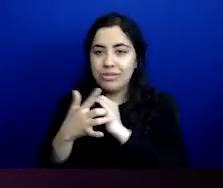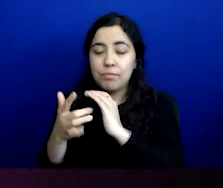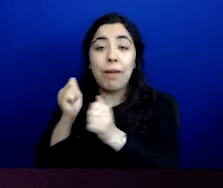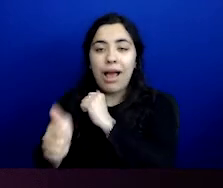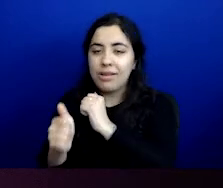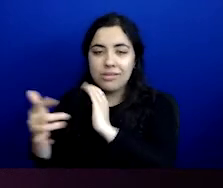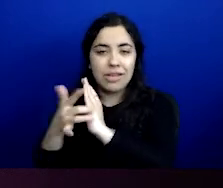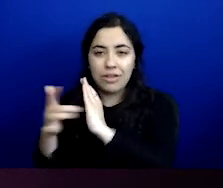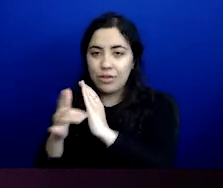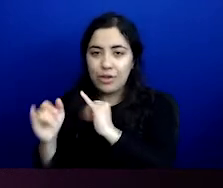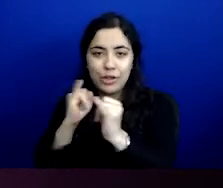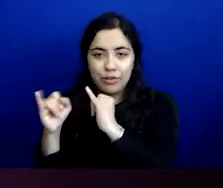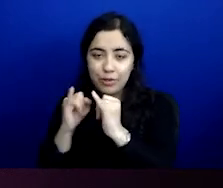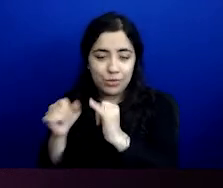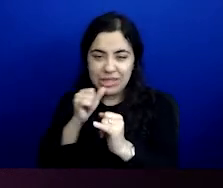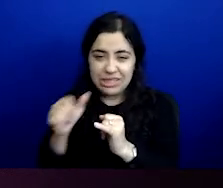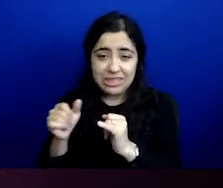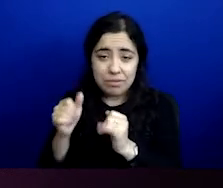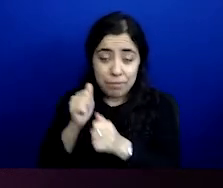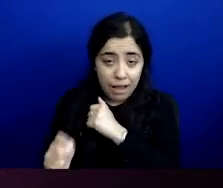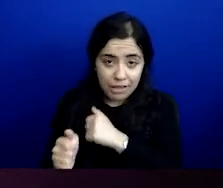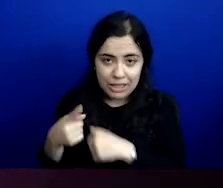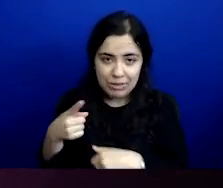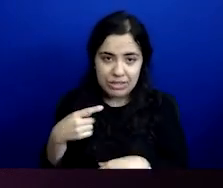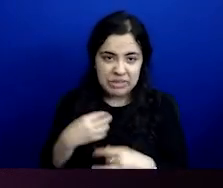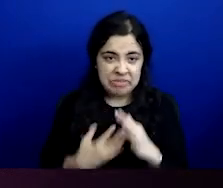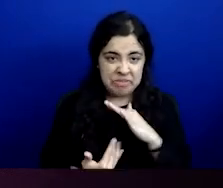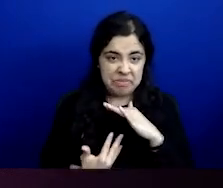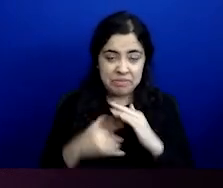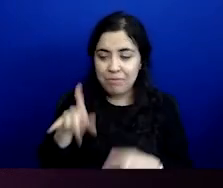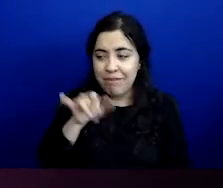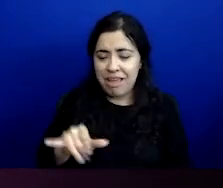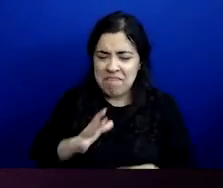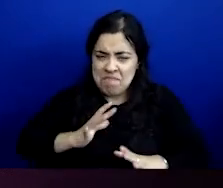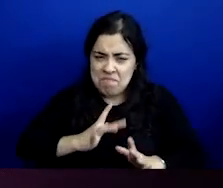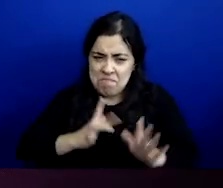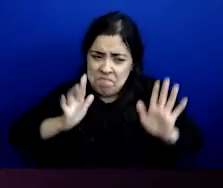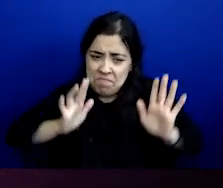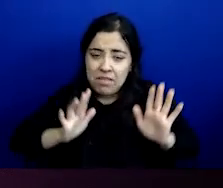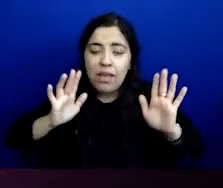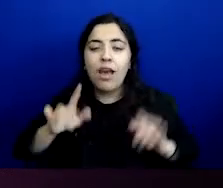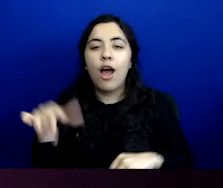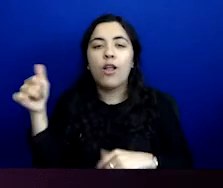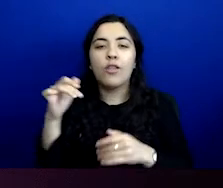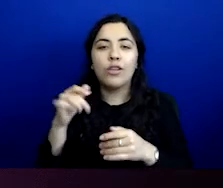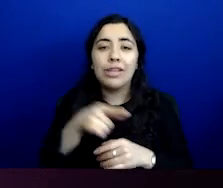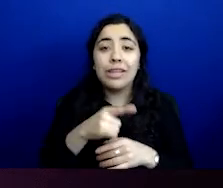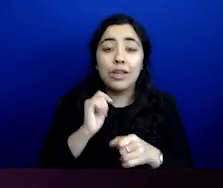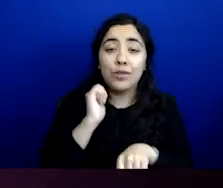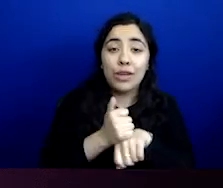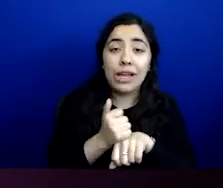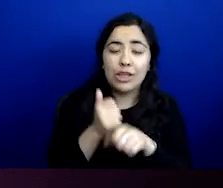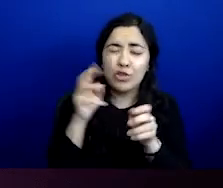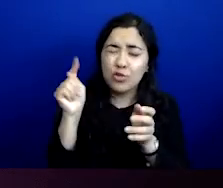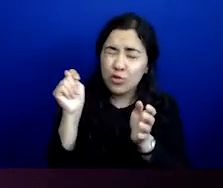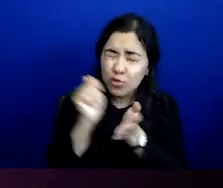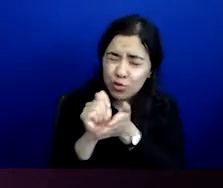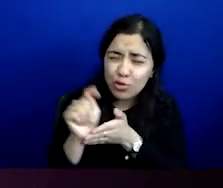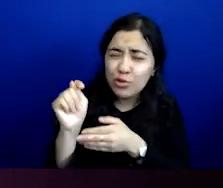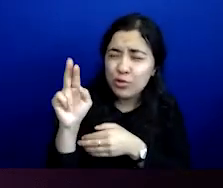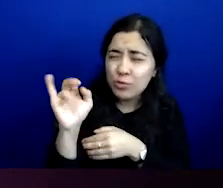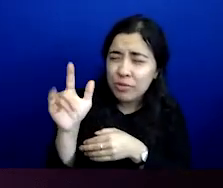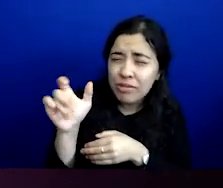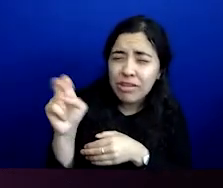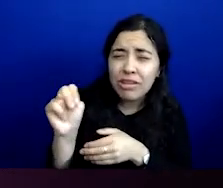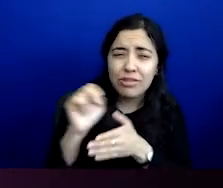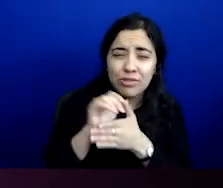salty about that, rightfully so. And then the other story is that he created trillions of dollars worth of value, and he